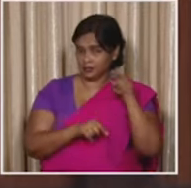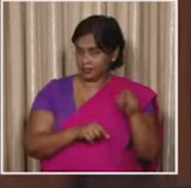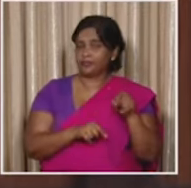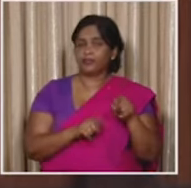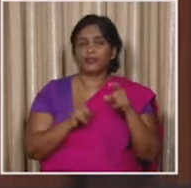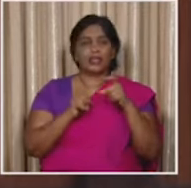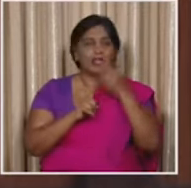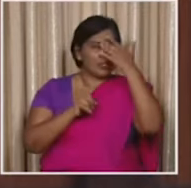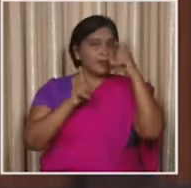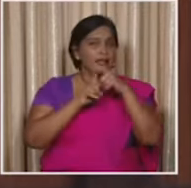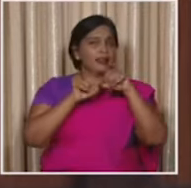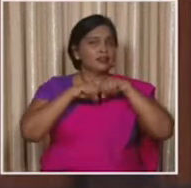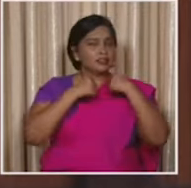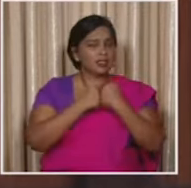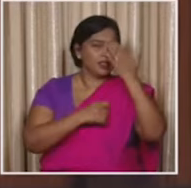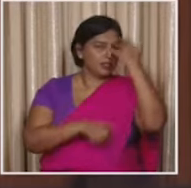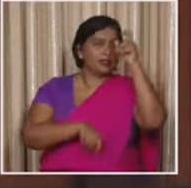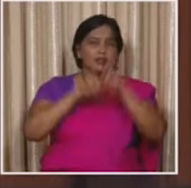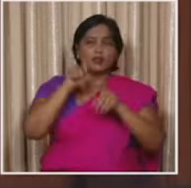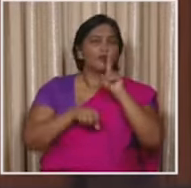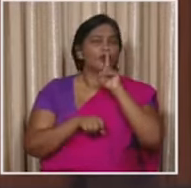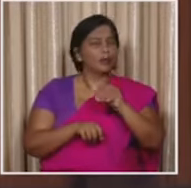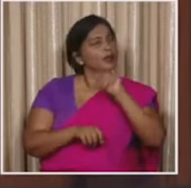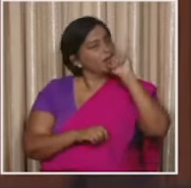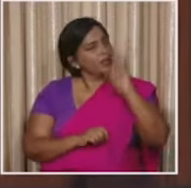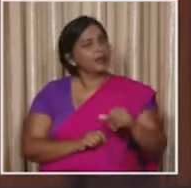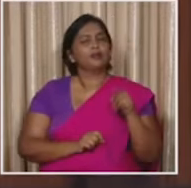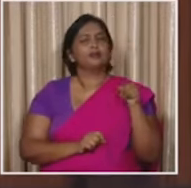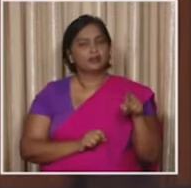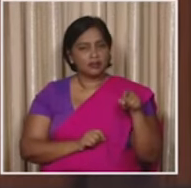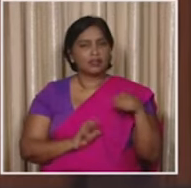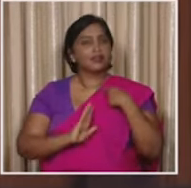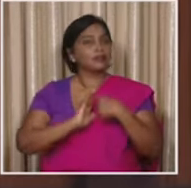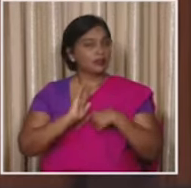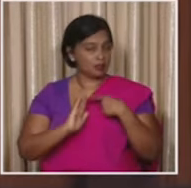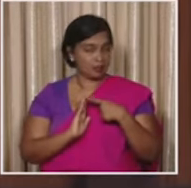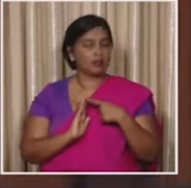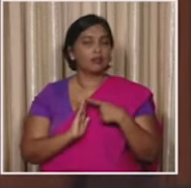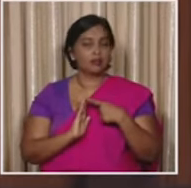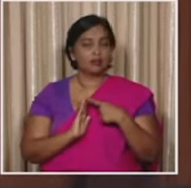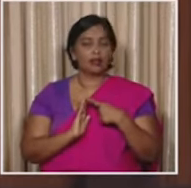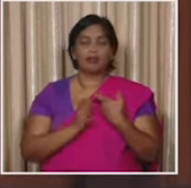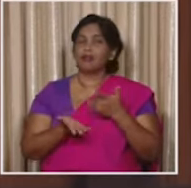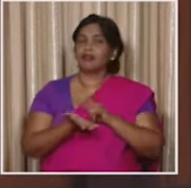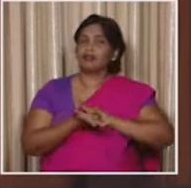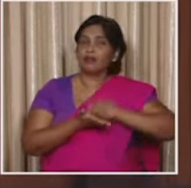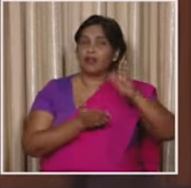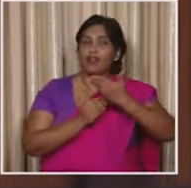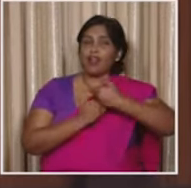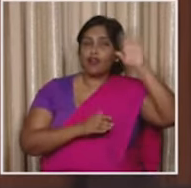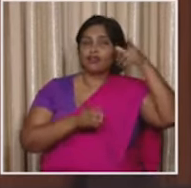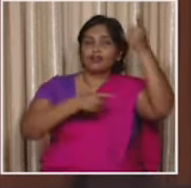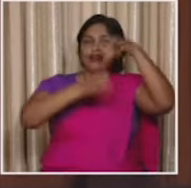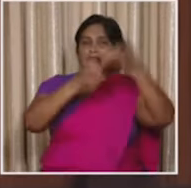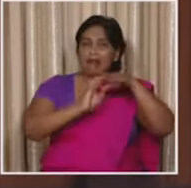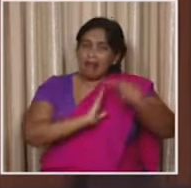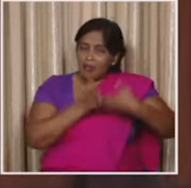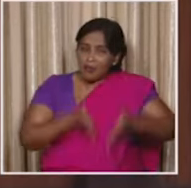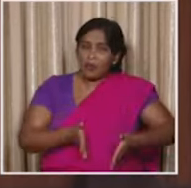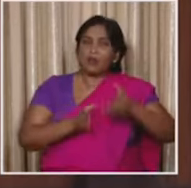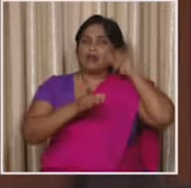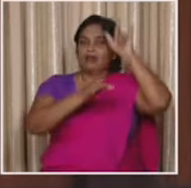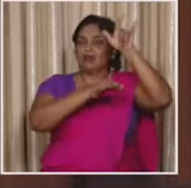country, diaspora is also part of people who lived in this country, who were chased out of this country at one point due to the war. They didn't go by choice.